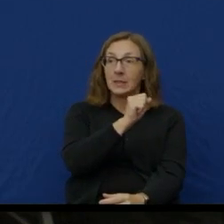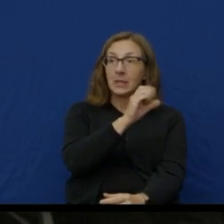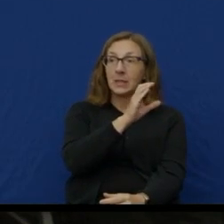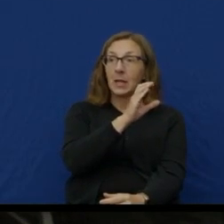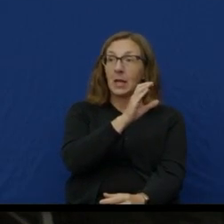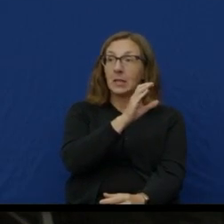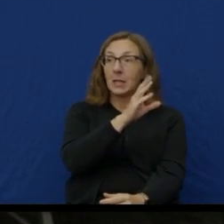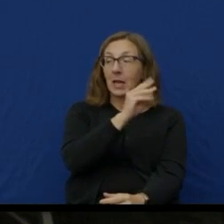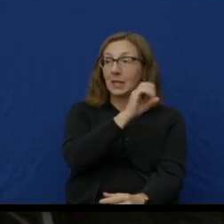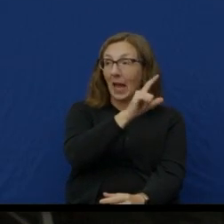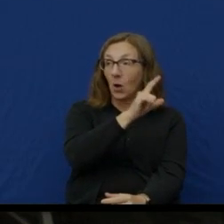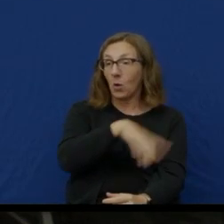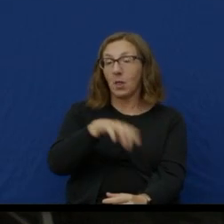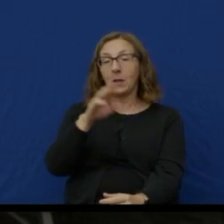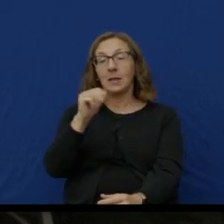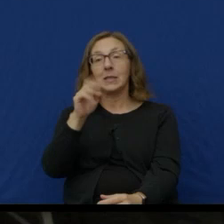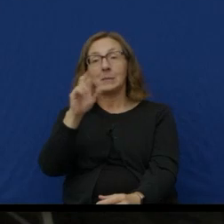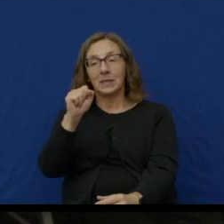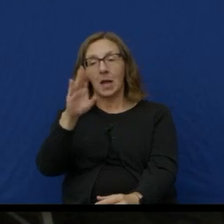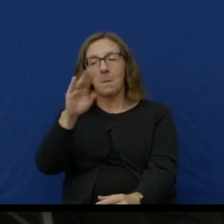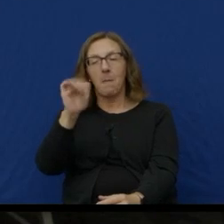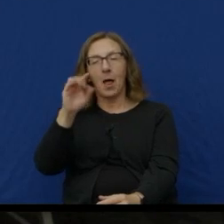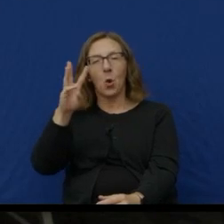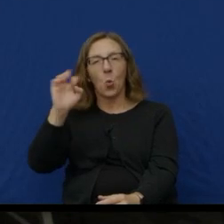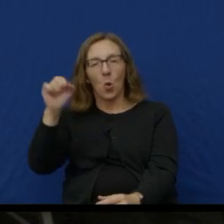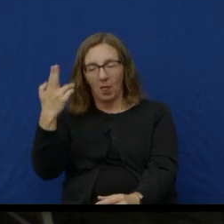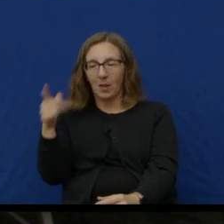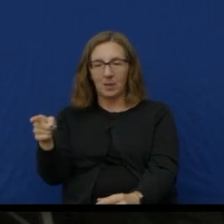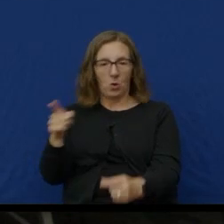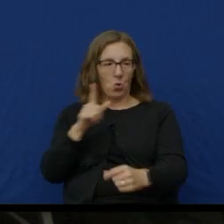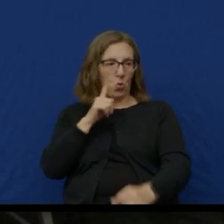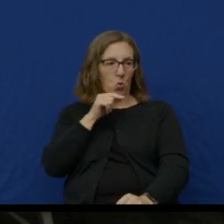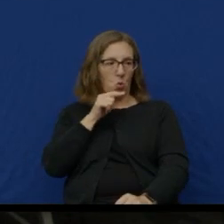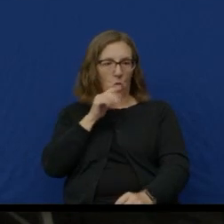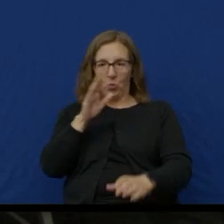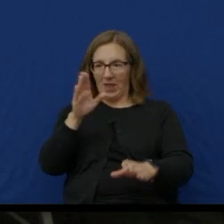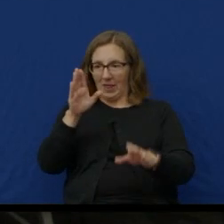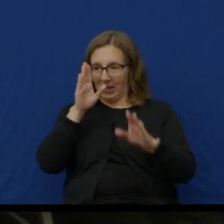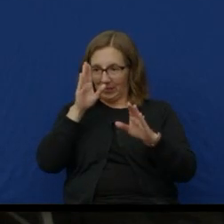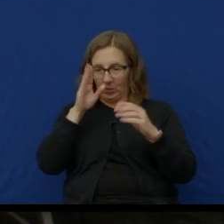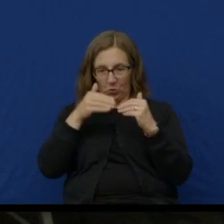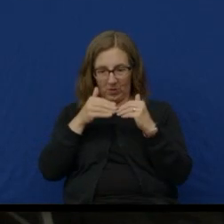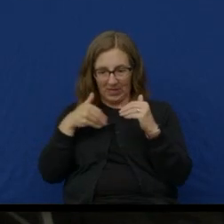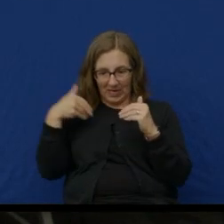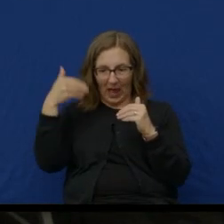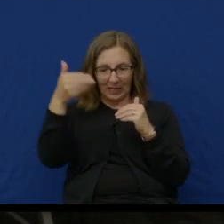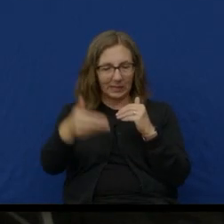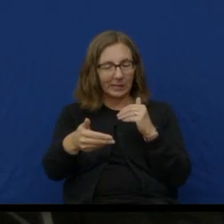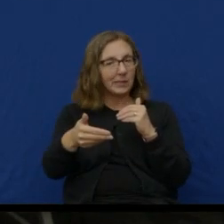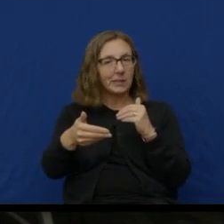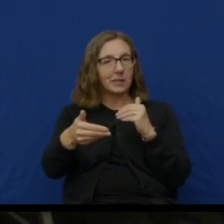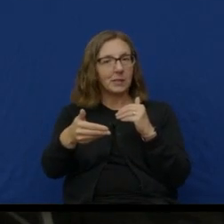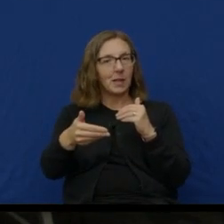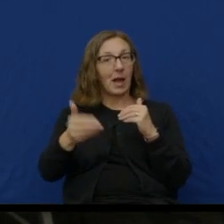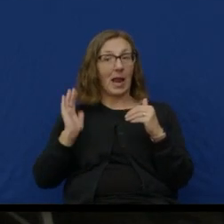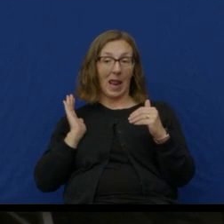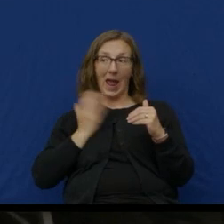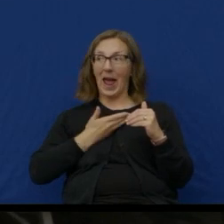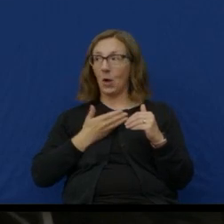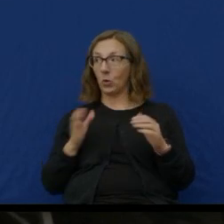leads us to this question of who do we listen to next, and what posture do we take in our